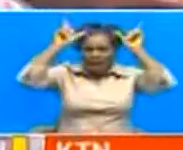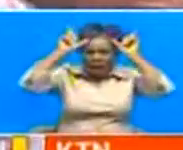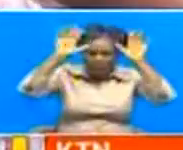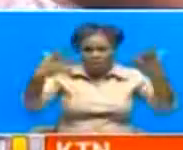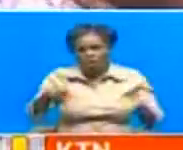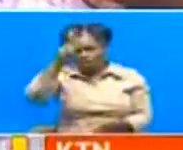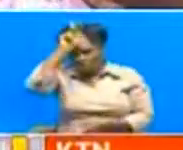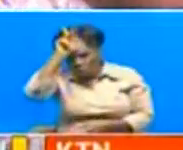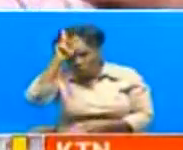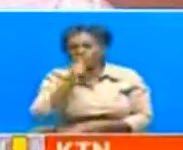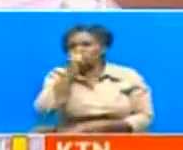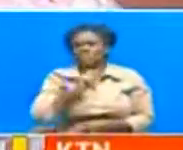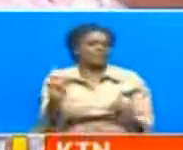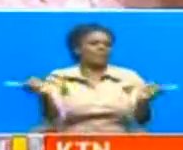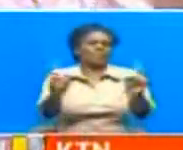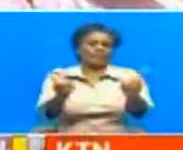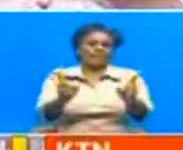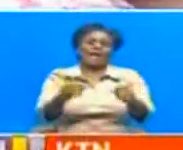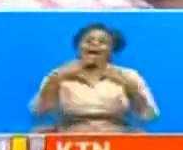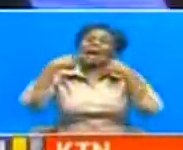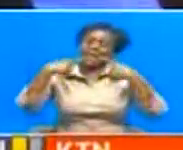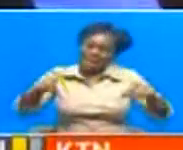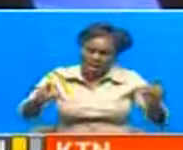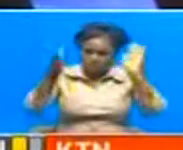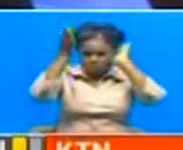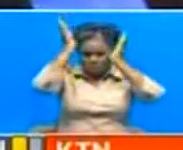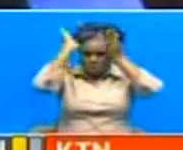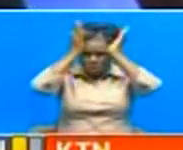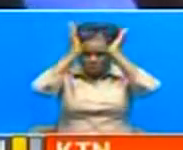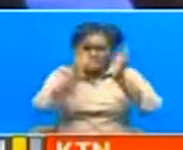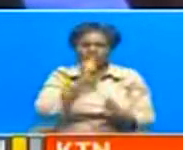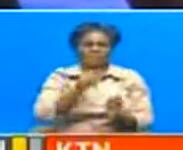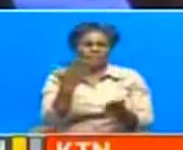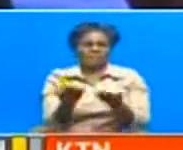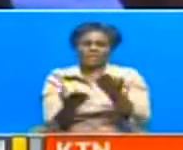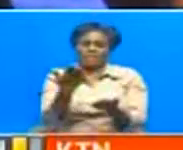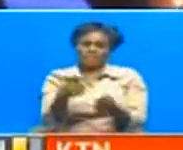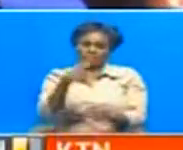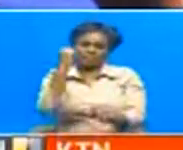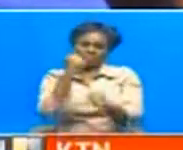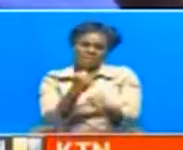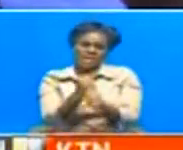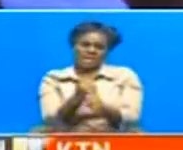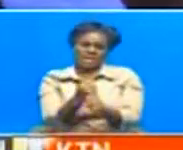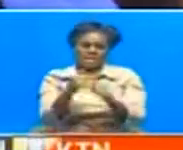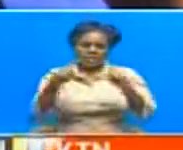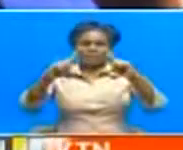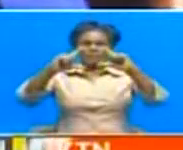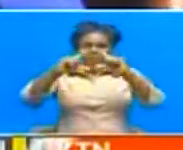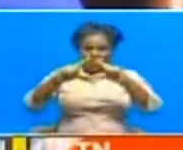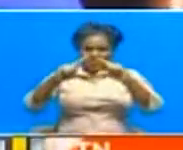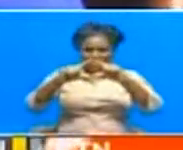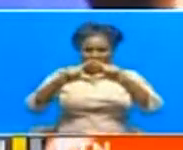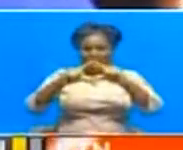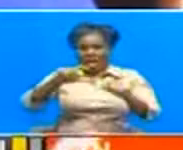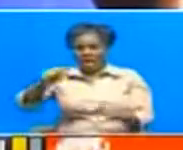cow, goat or whatever, and then sell it to them when you have not seen what it is. Unajua labda wanaenda kufanyia kutengeneza kitu kama samosa ama kitu kama